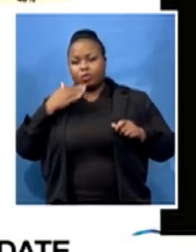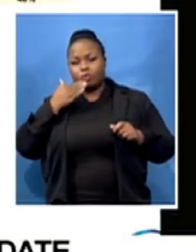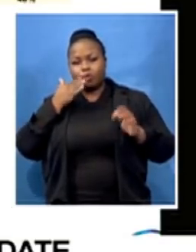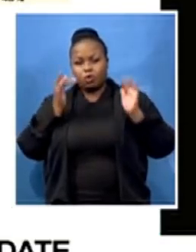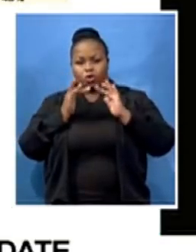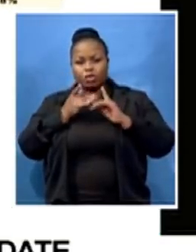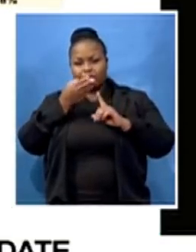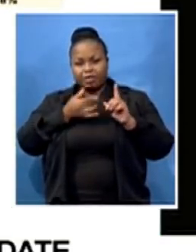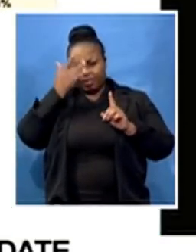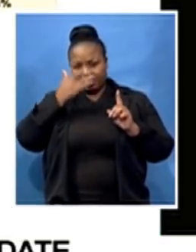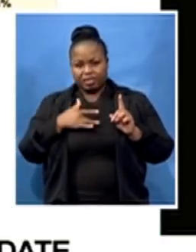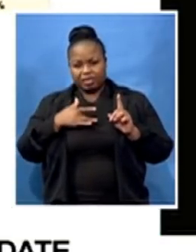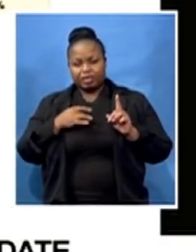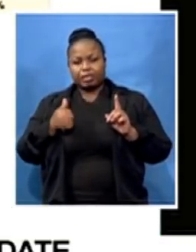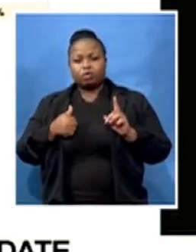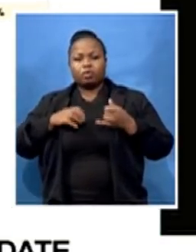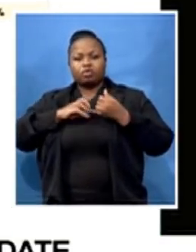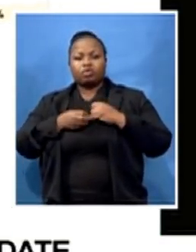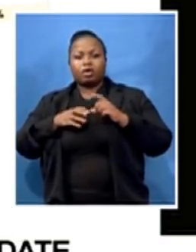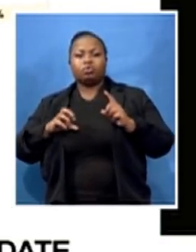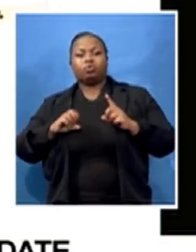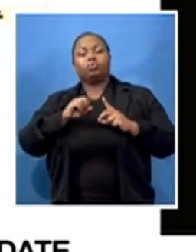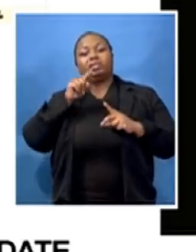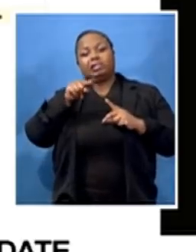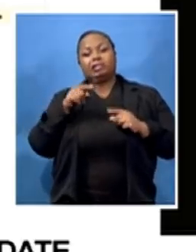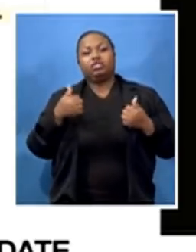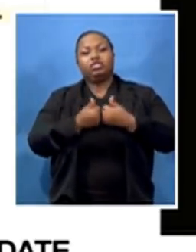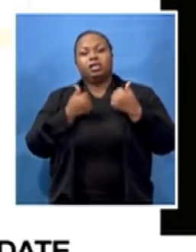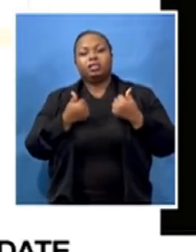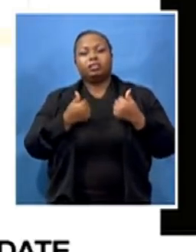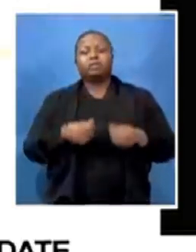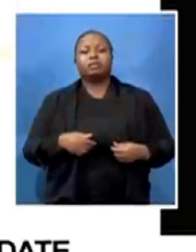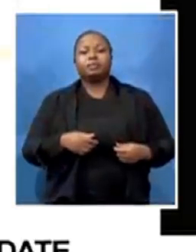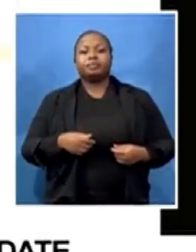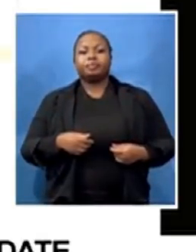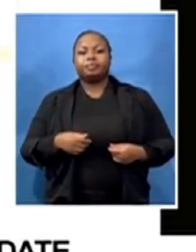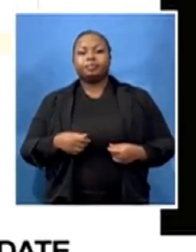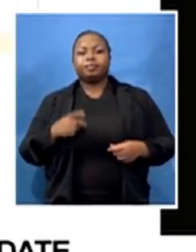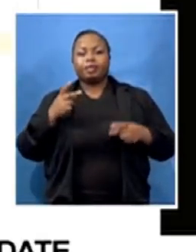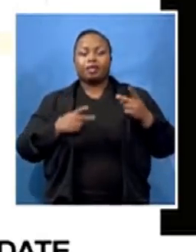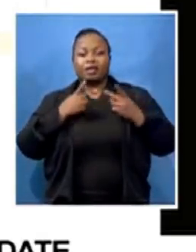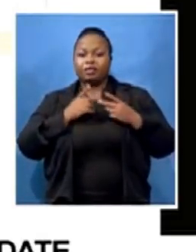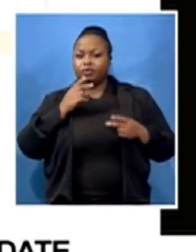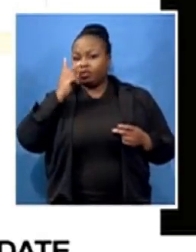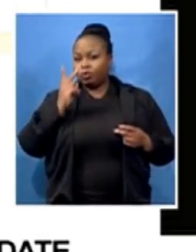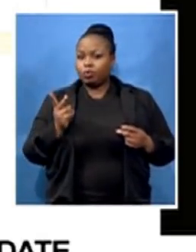note as a challenge. And so if we look into the table on the